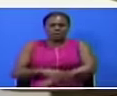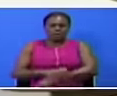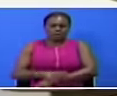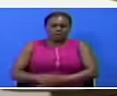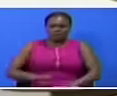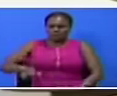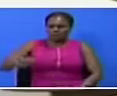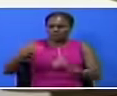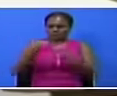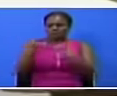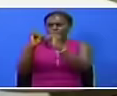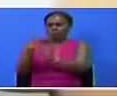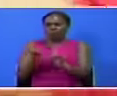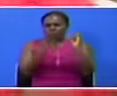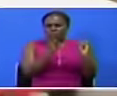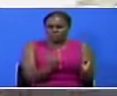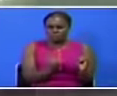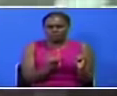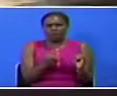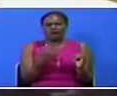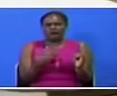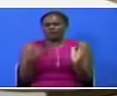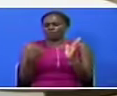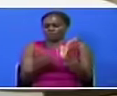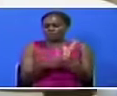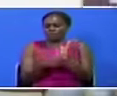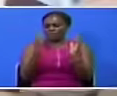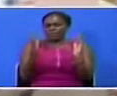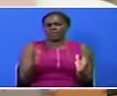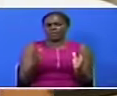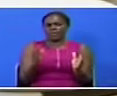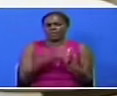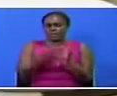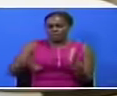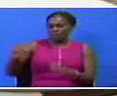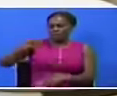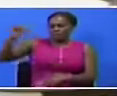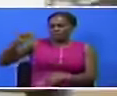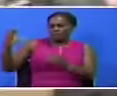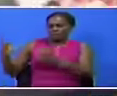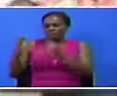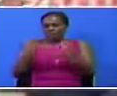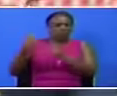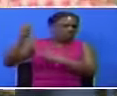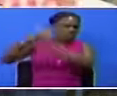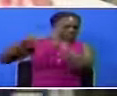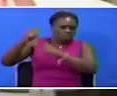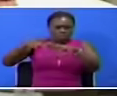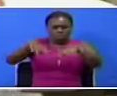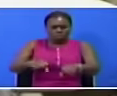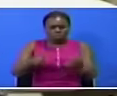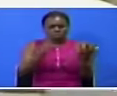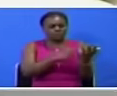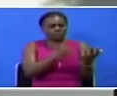assemblies, independent candidates, it appears, face an enormous task, dislodging political parties from their traditional hold on the